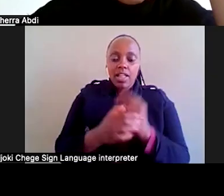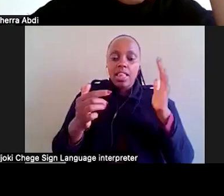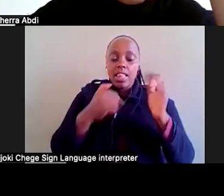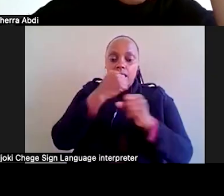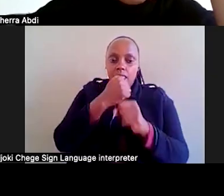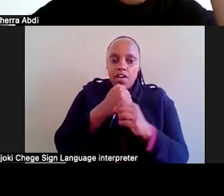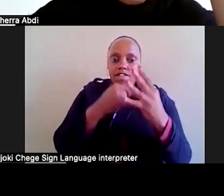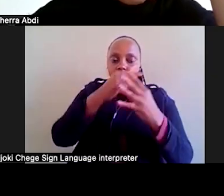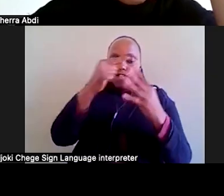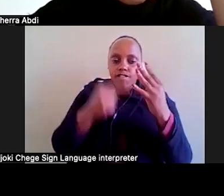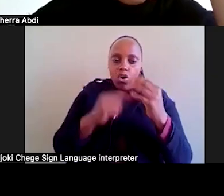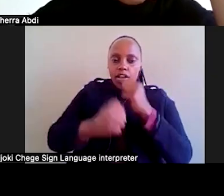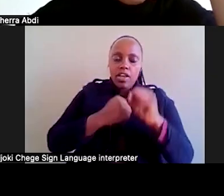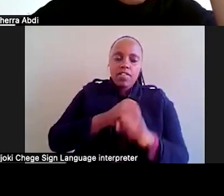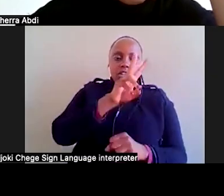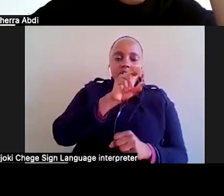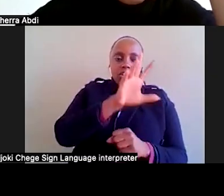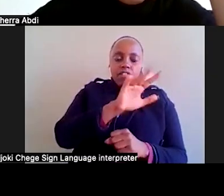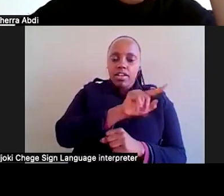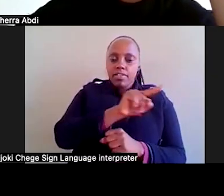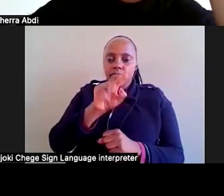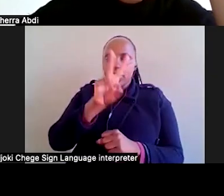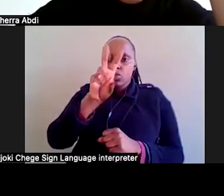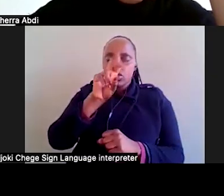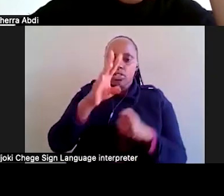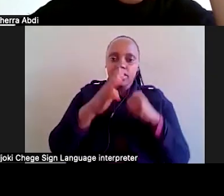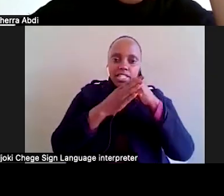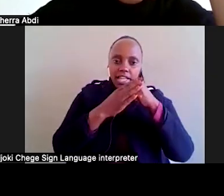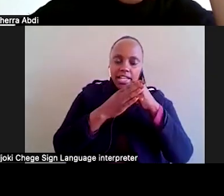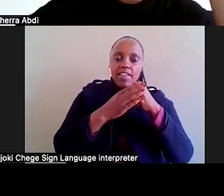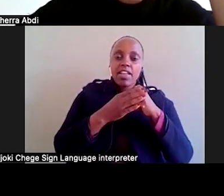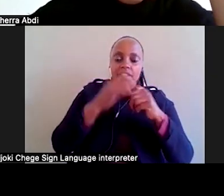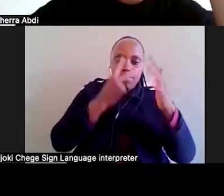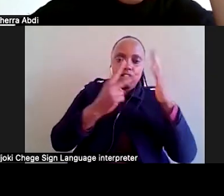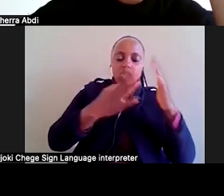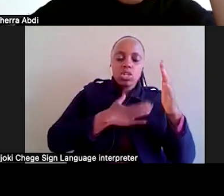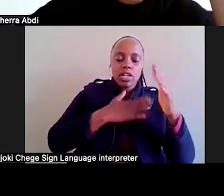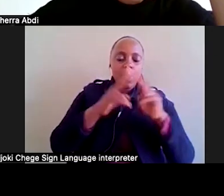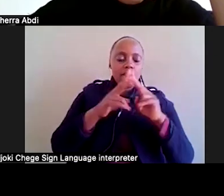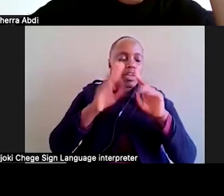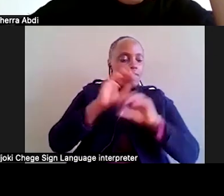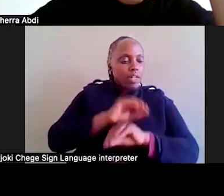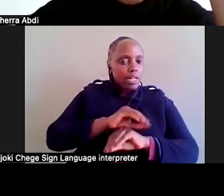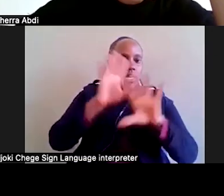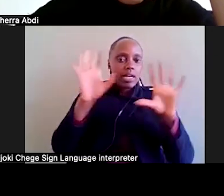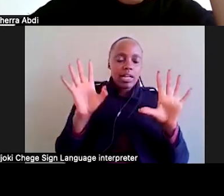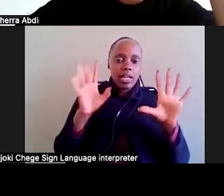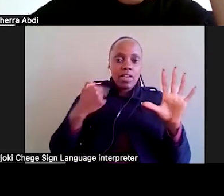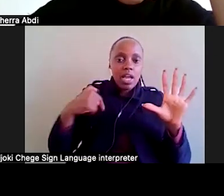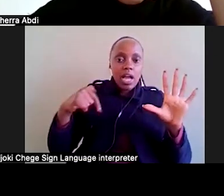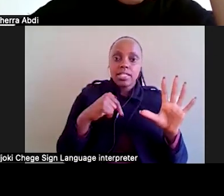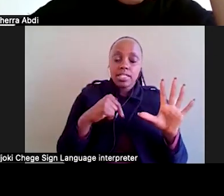4 years, 2025 to 2029, and our vision is very clear. We